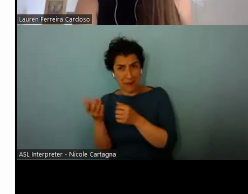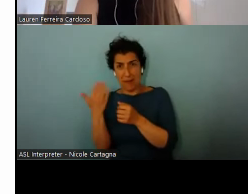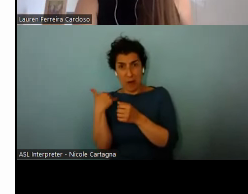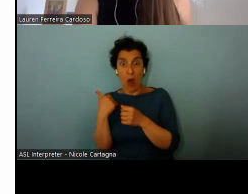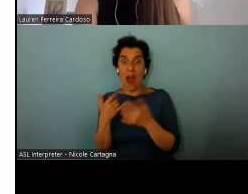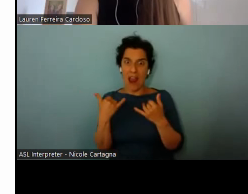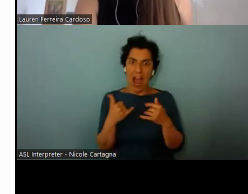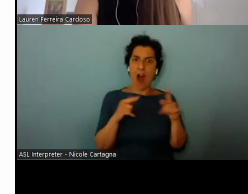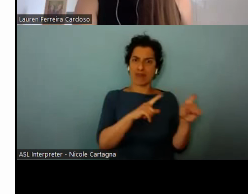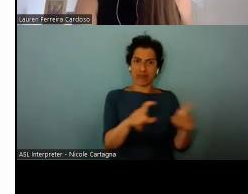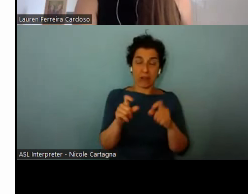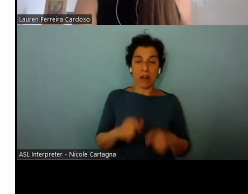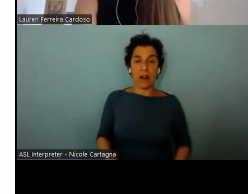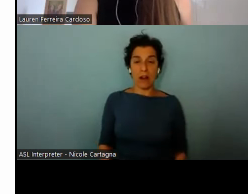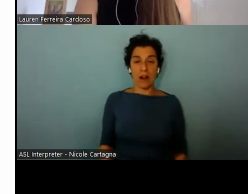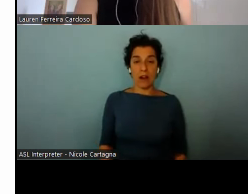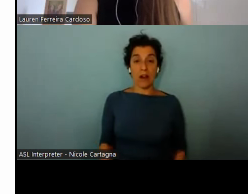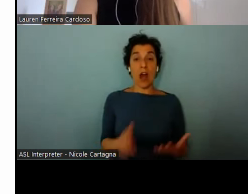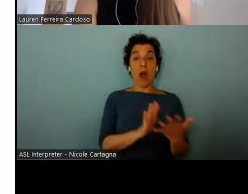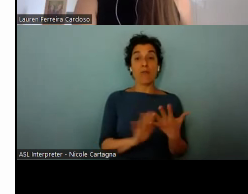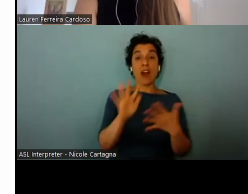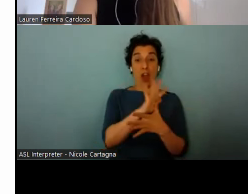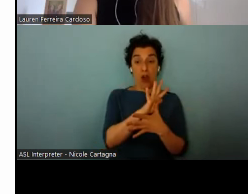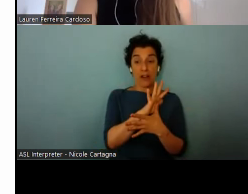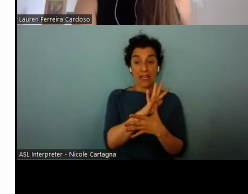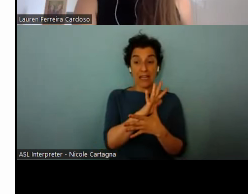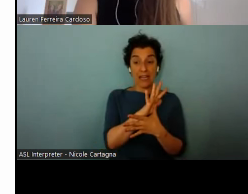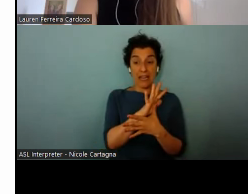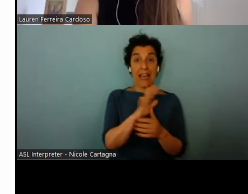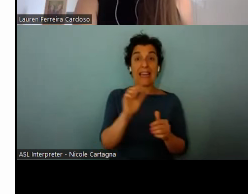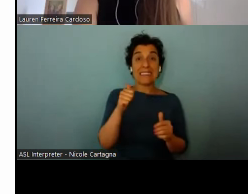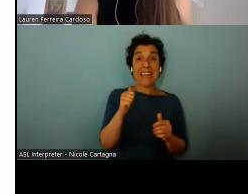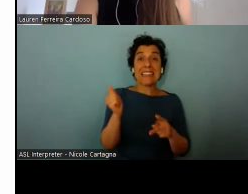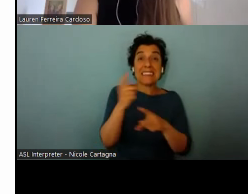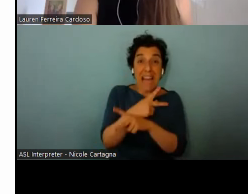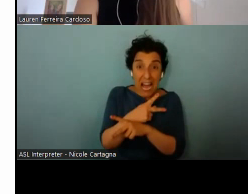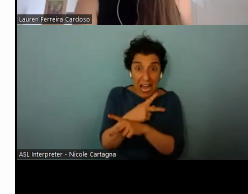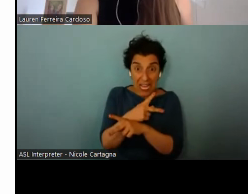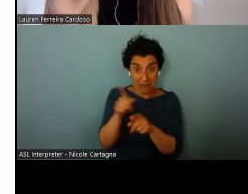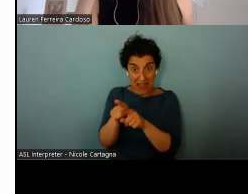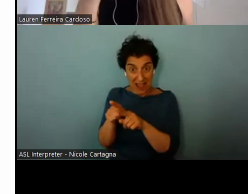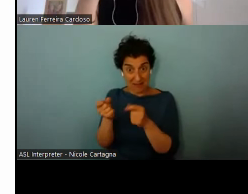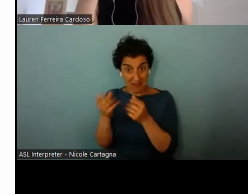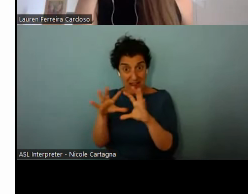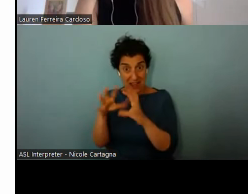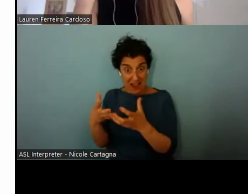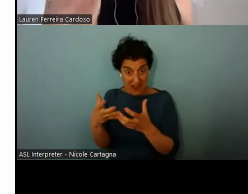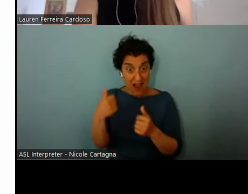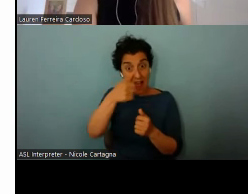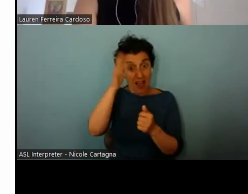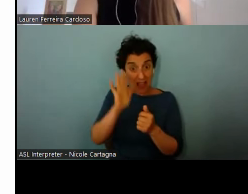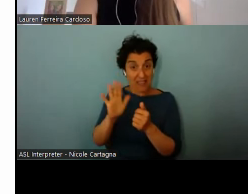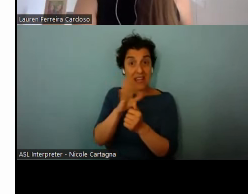surveys, CCIS priority population samples reached 10 times as many Alaskan Native and Native Americans, 10 times as